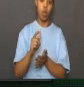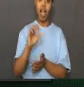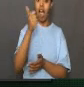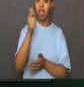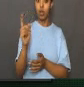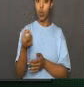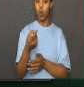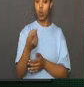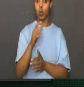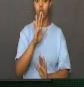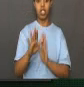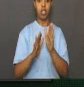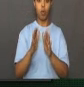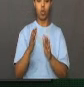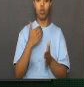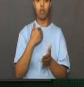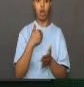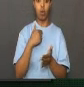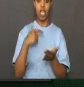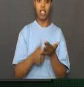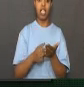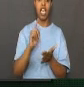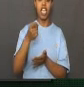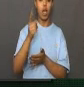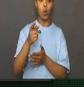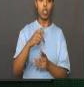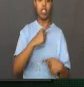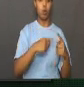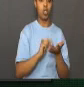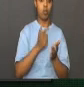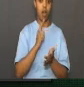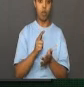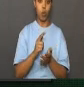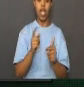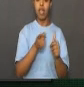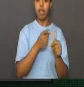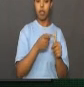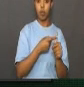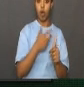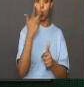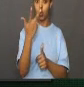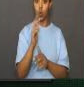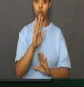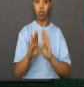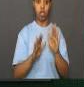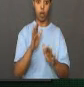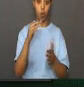steps in the process of glycolysis. In the first 3